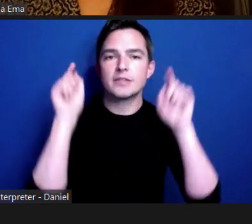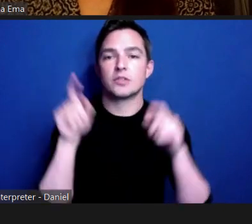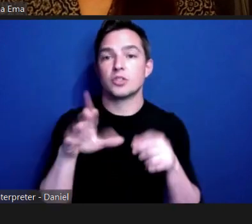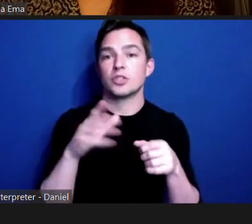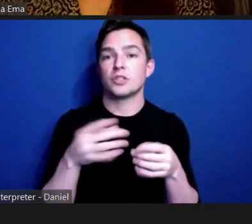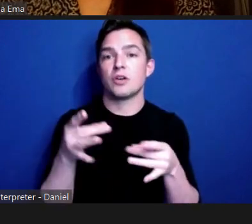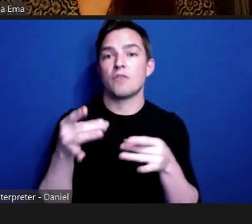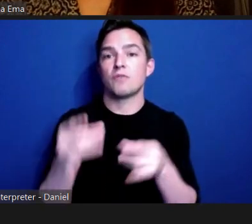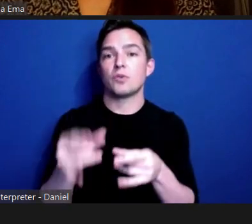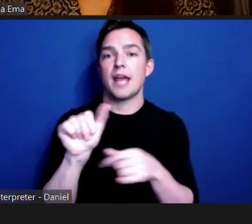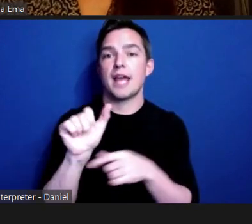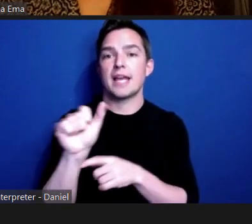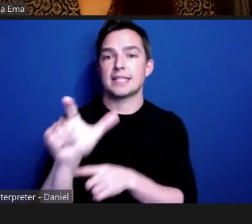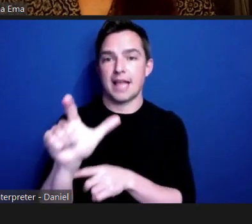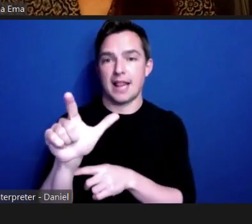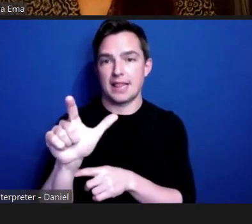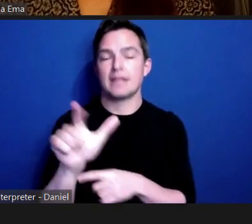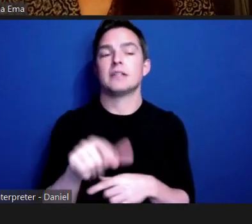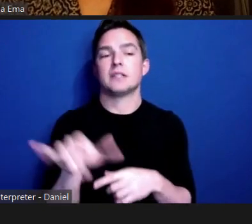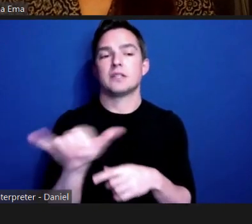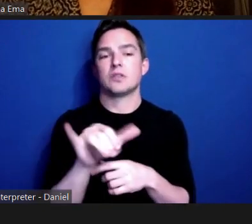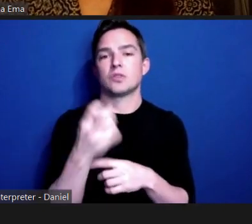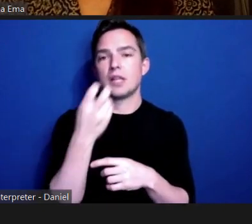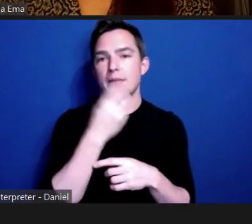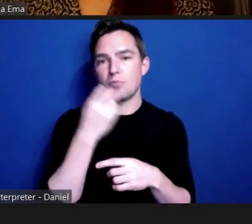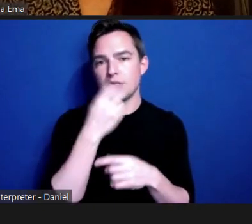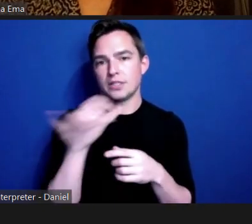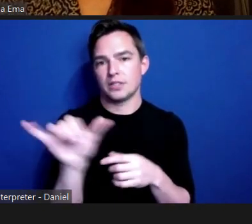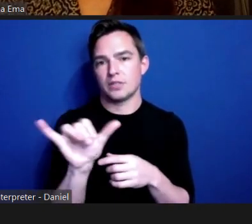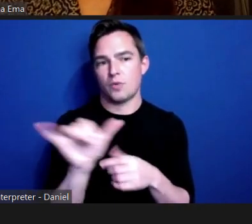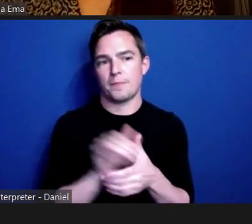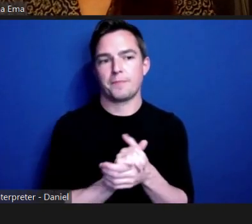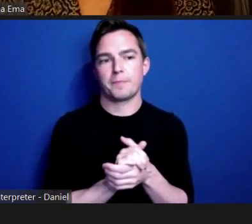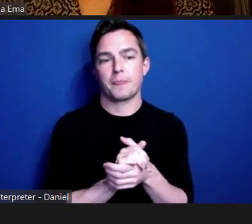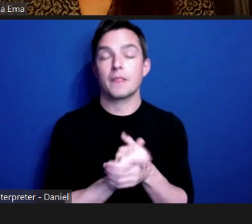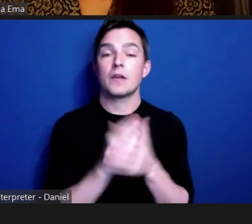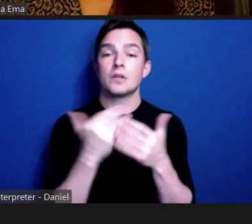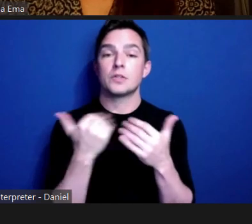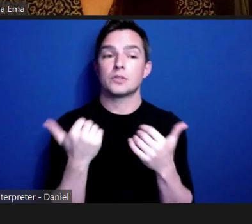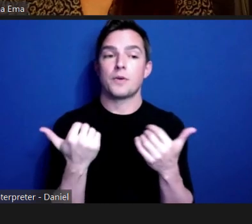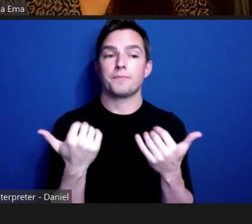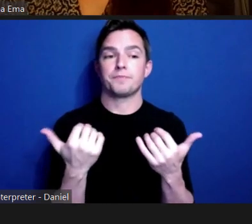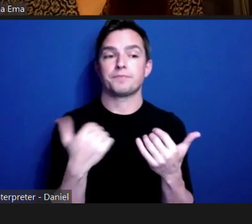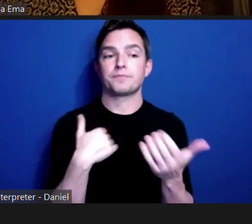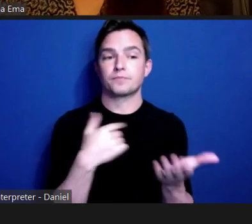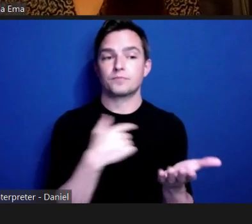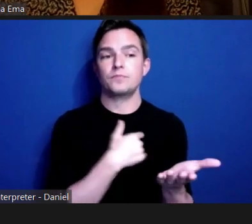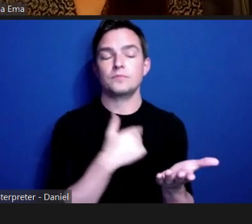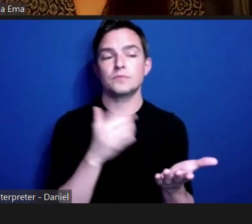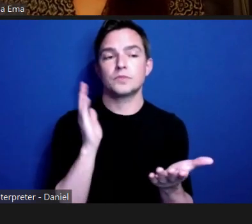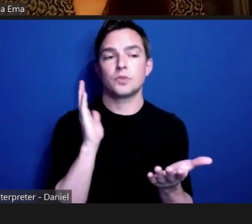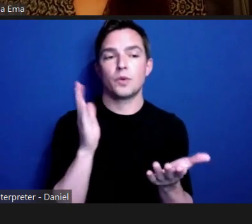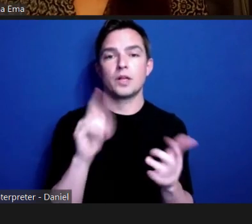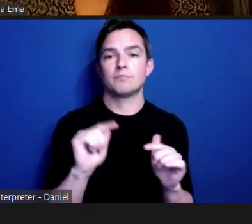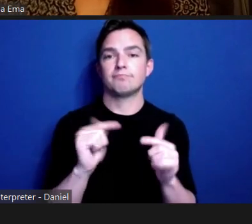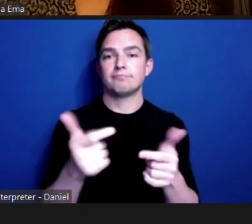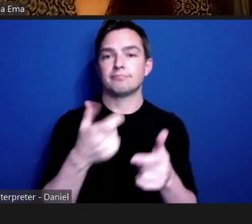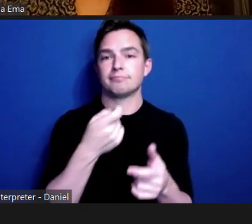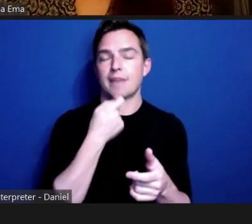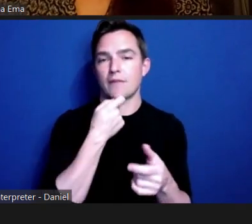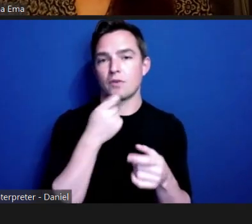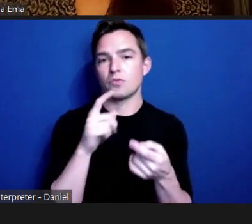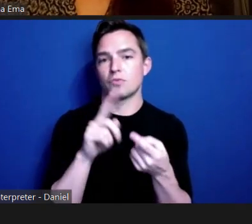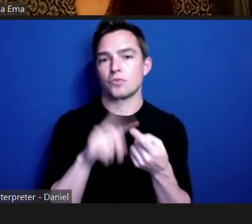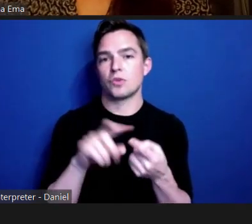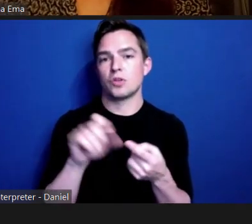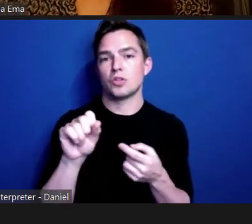in American Sign Language and lip reads as well. So we will turn the mic over to